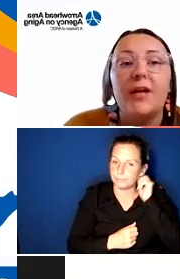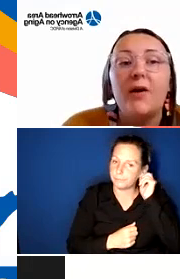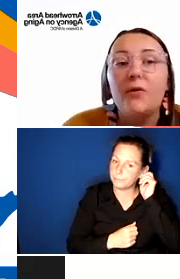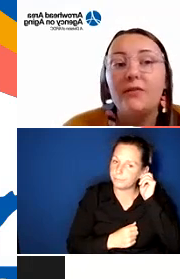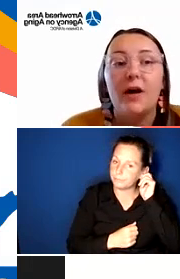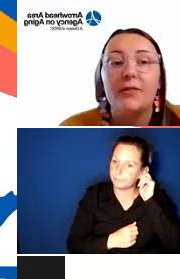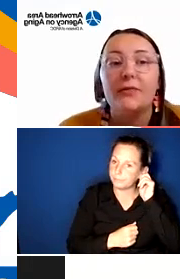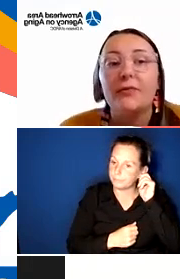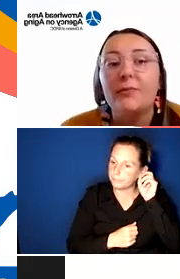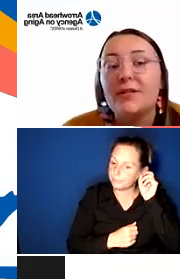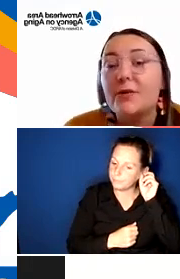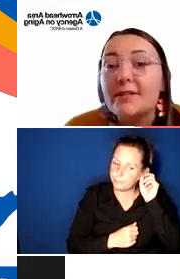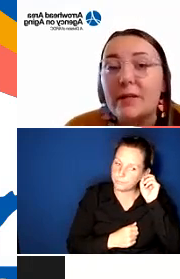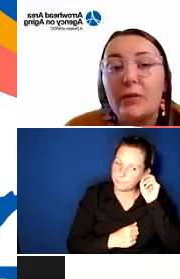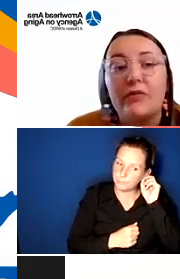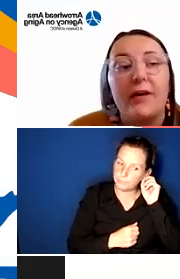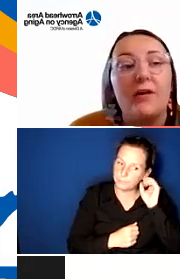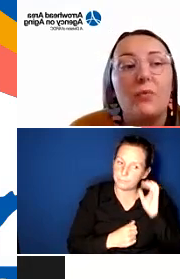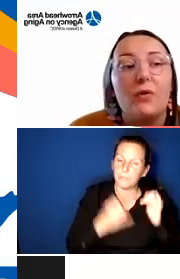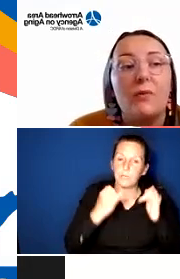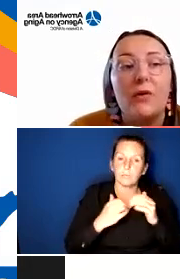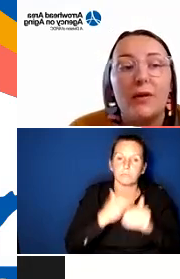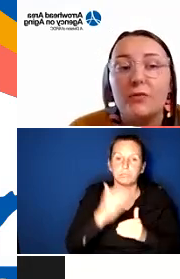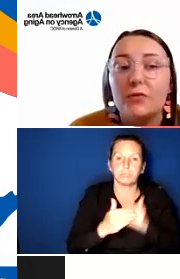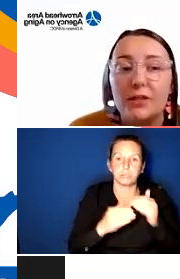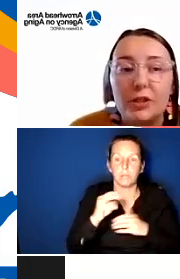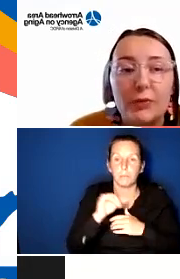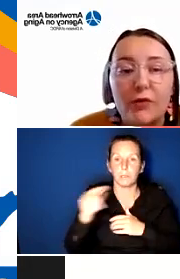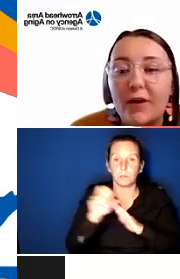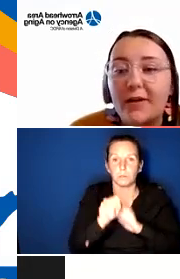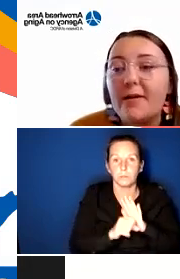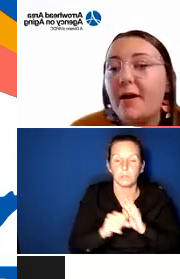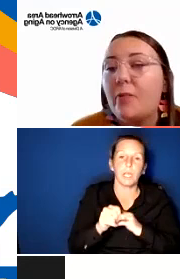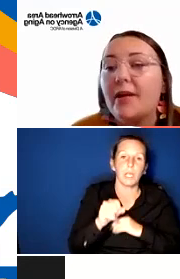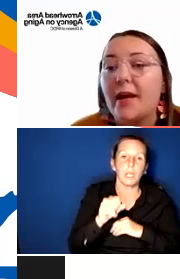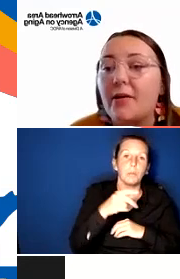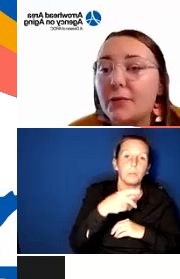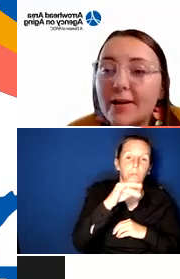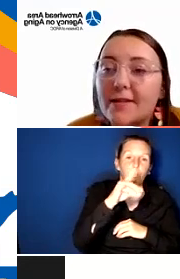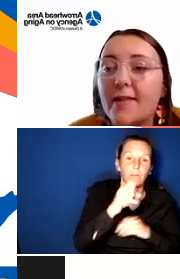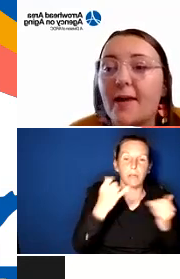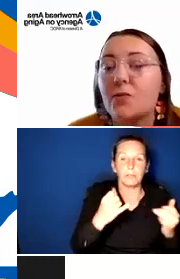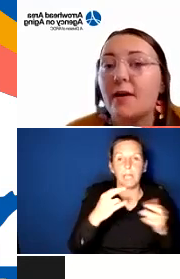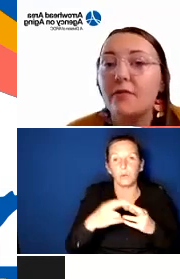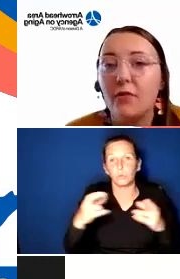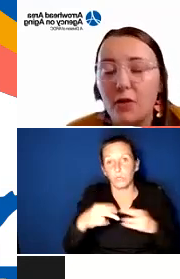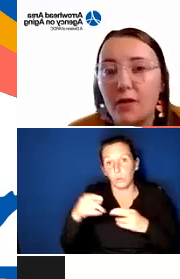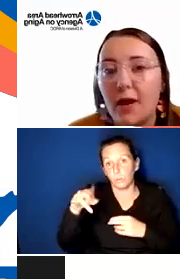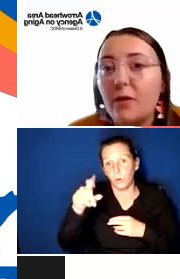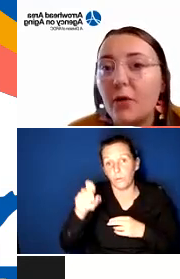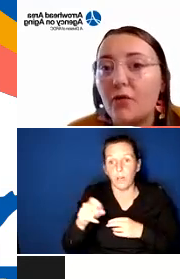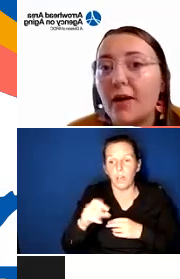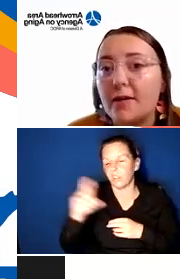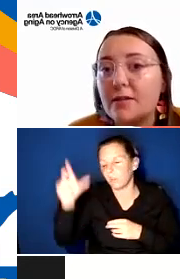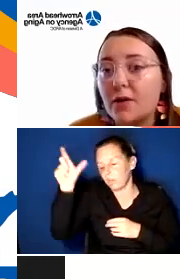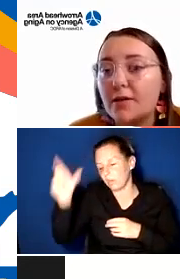So now we've gone through the Minnesota state profile. We'll be going through the regional profile. Again, on the right side, that's what that full